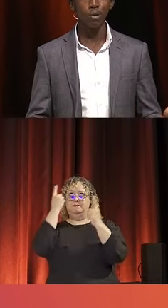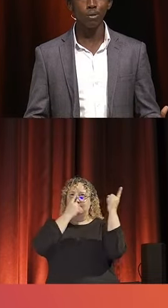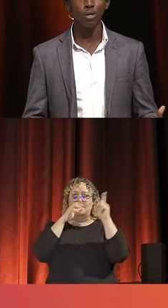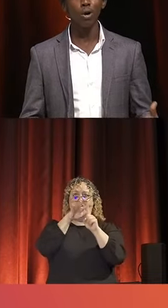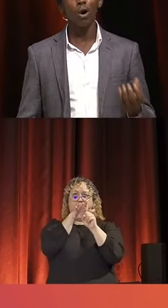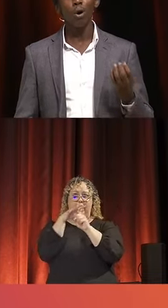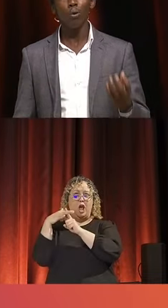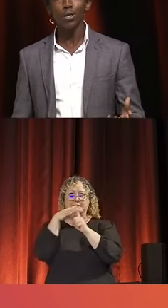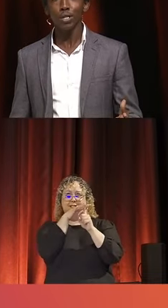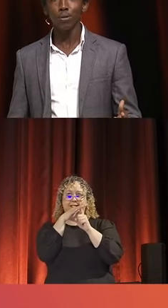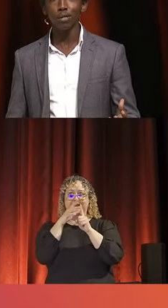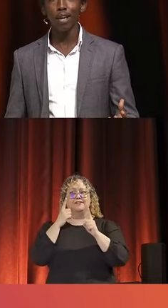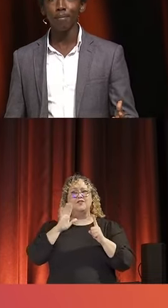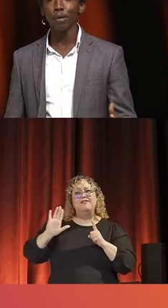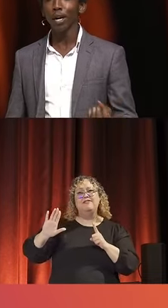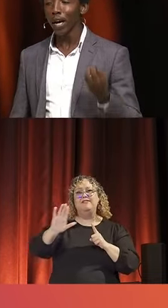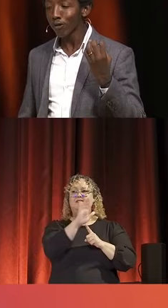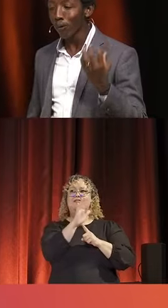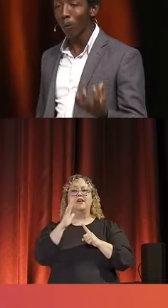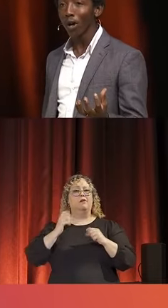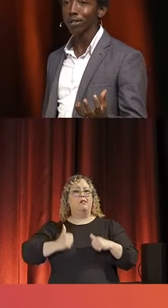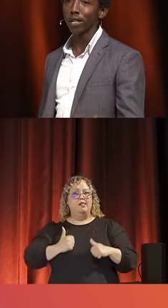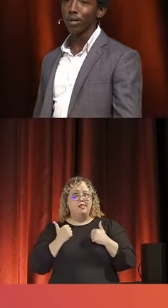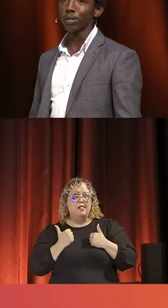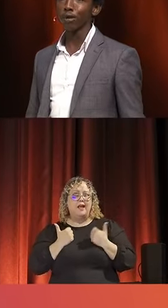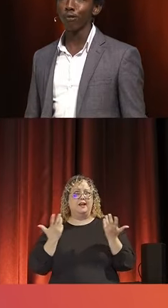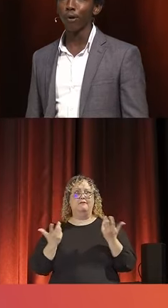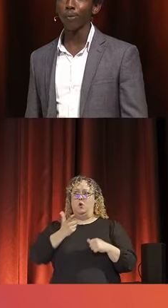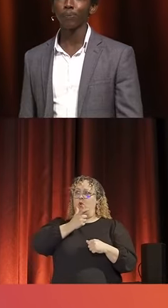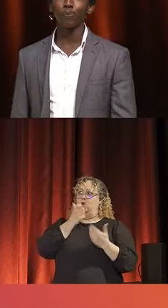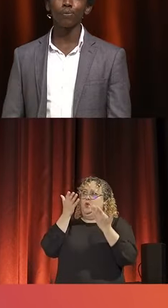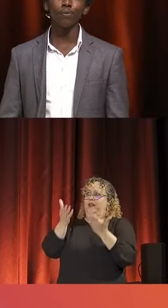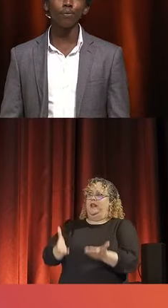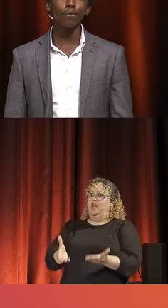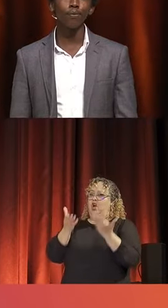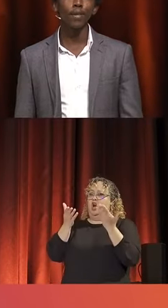they're used, who is using them, and for what they're using it for.